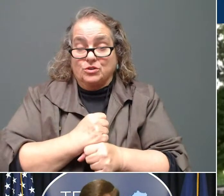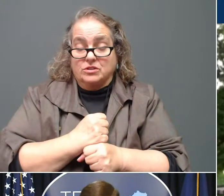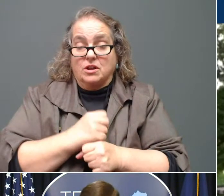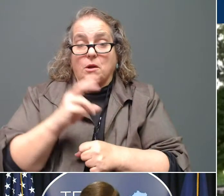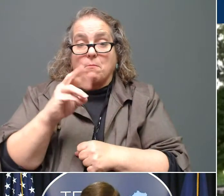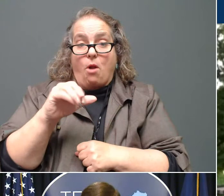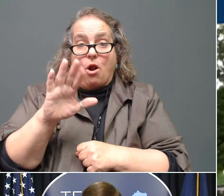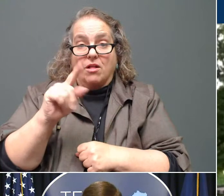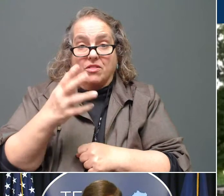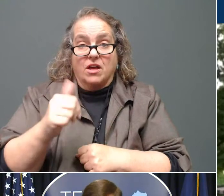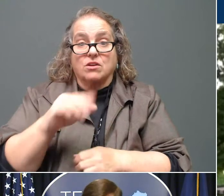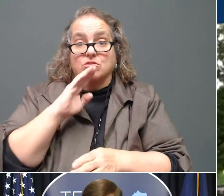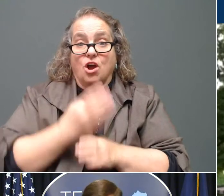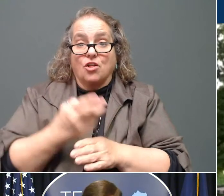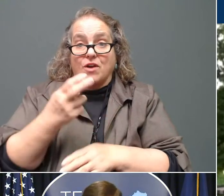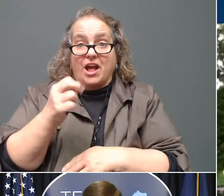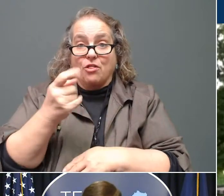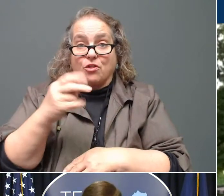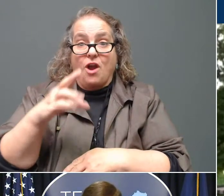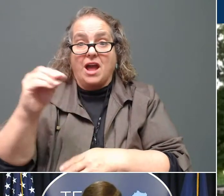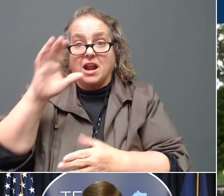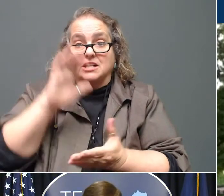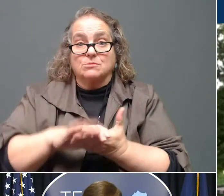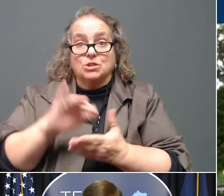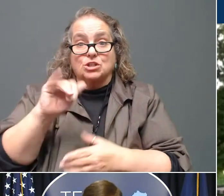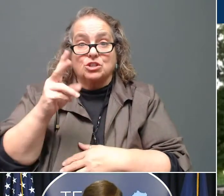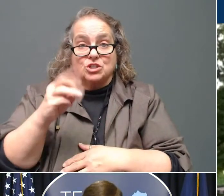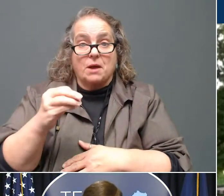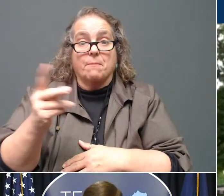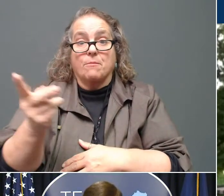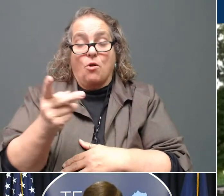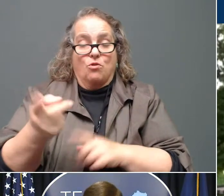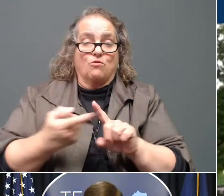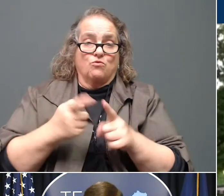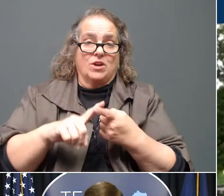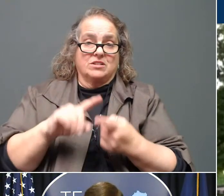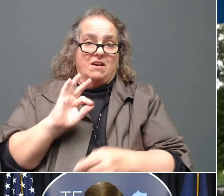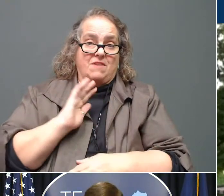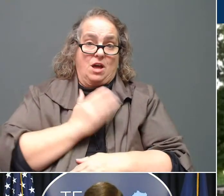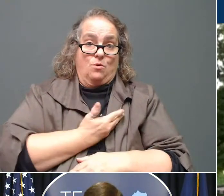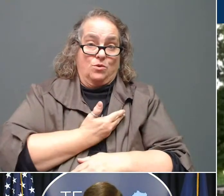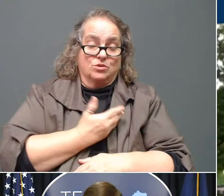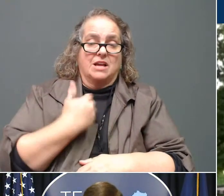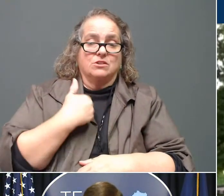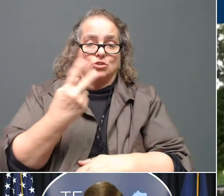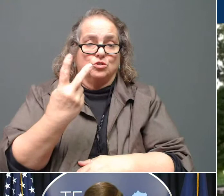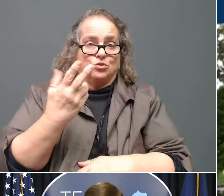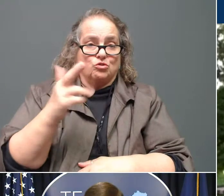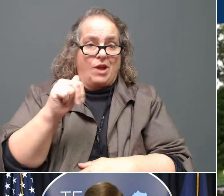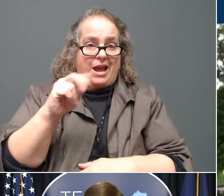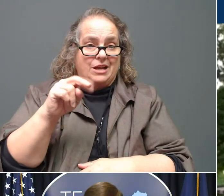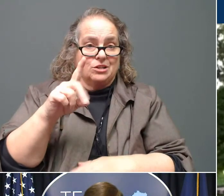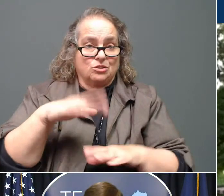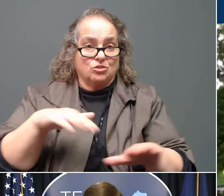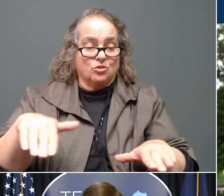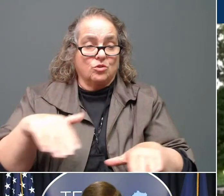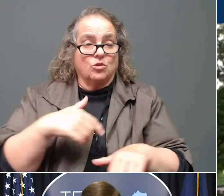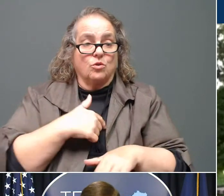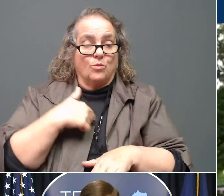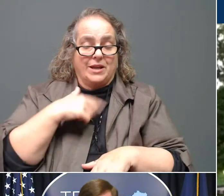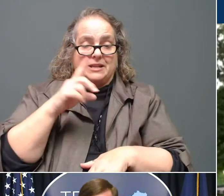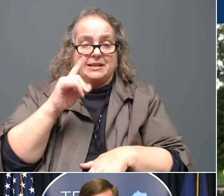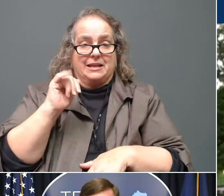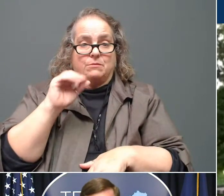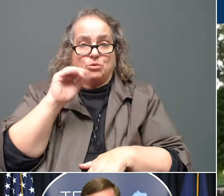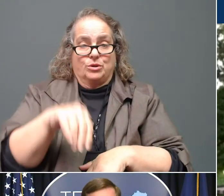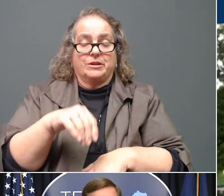husband Jim, who are friends of Brittany and mine, and his 2 grandchildren. We planted a flag in honor